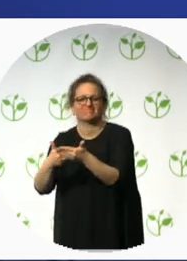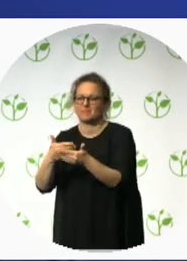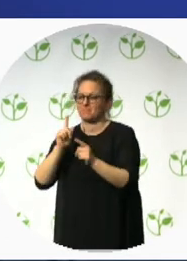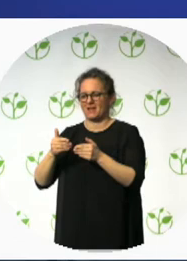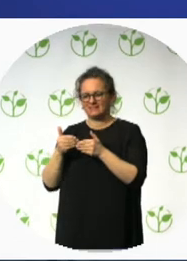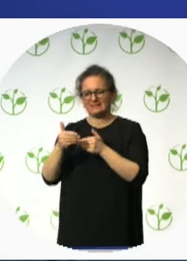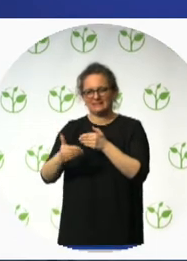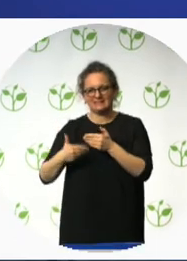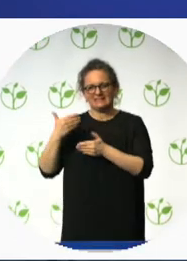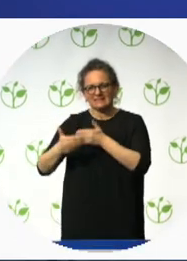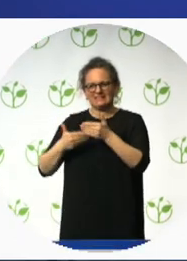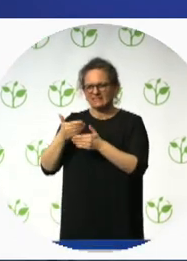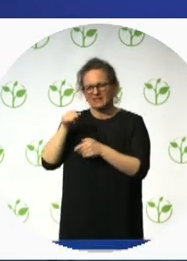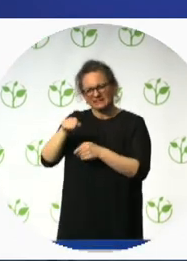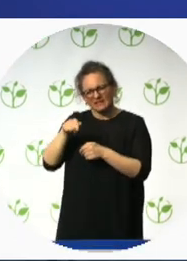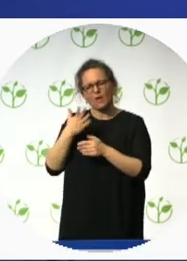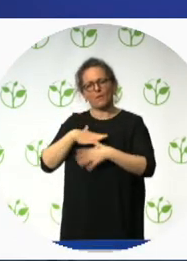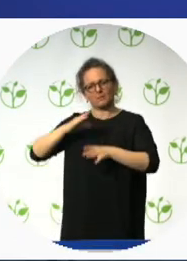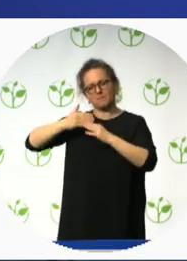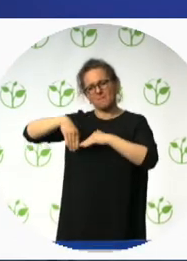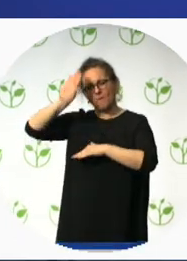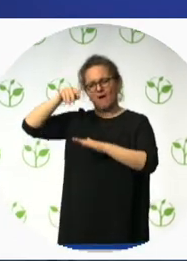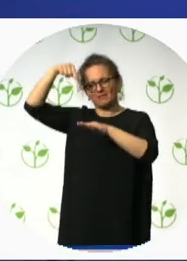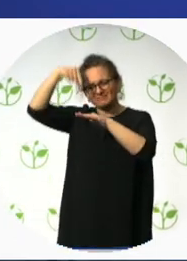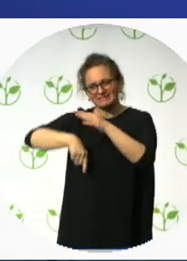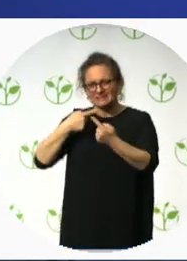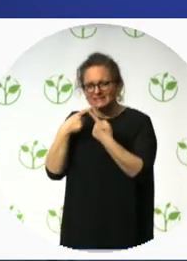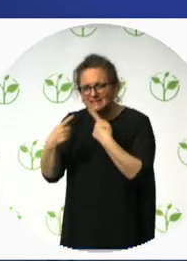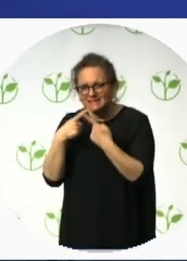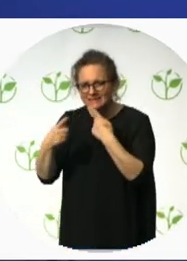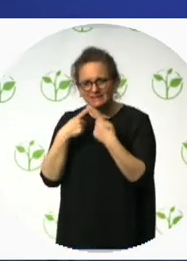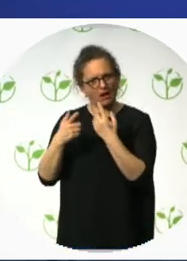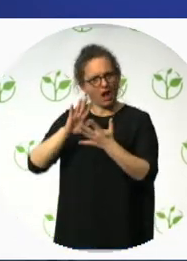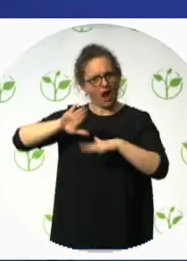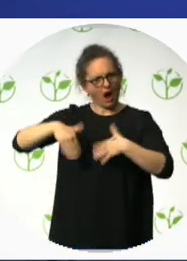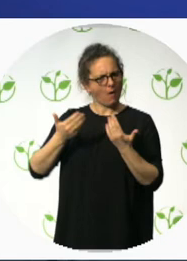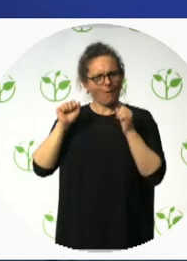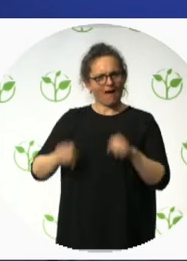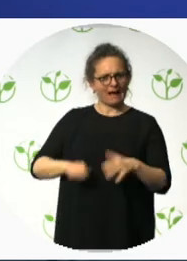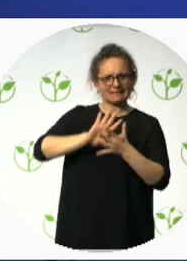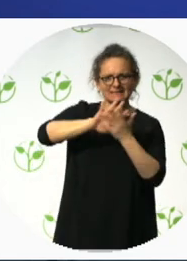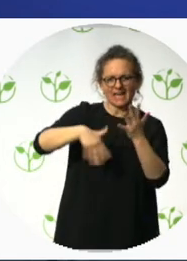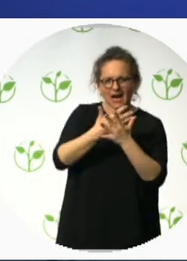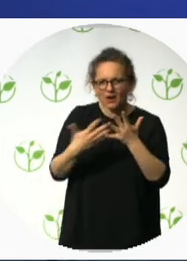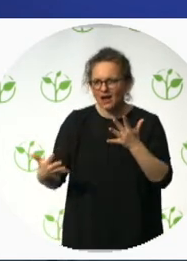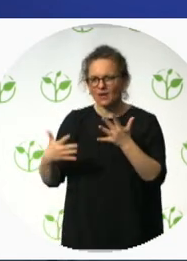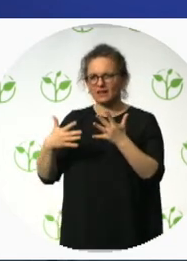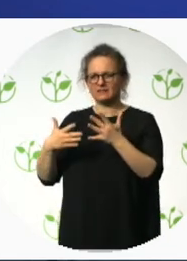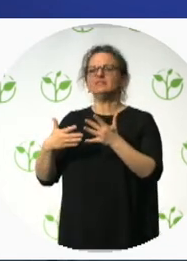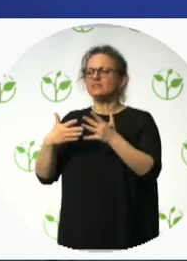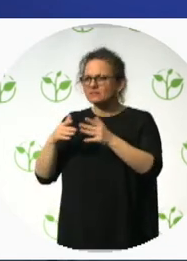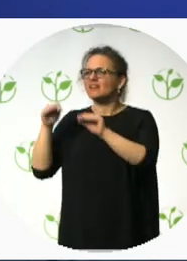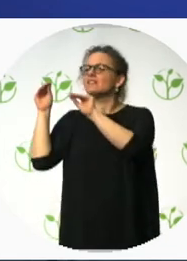issue of sign language needing to be used in further education. And I don't